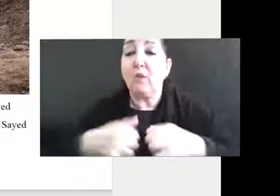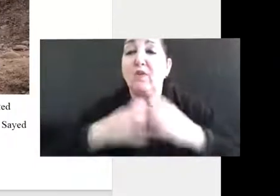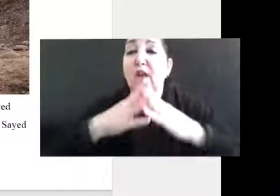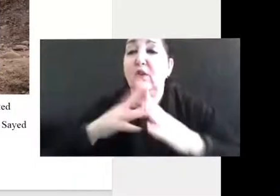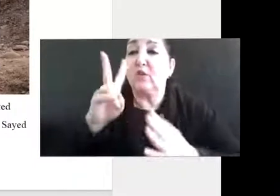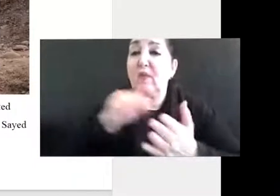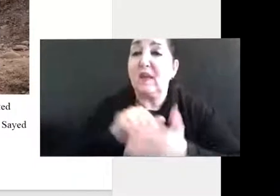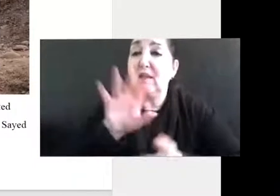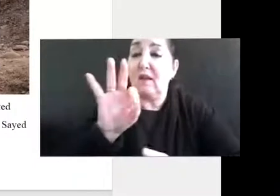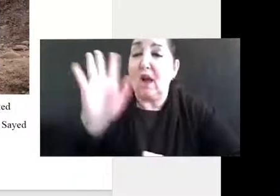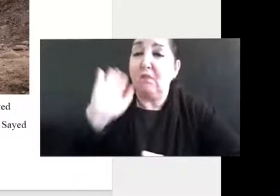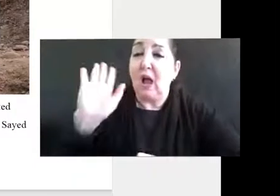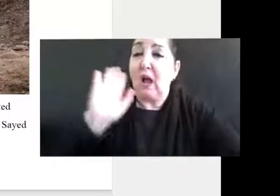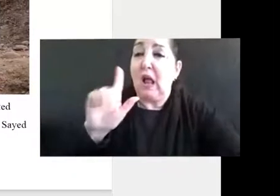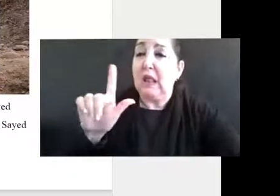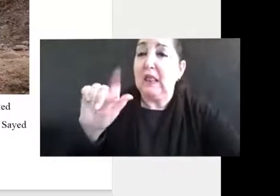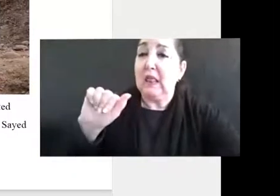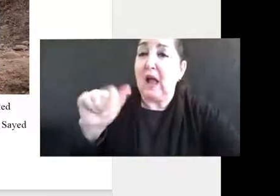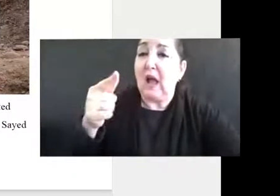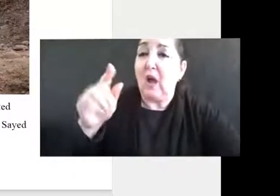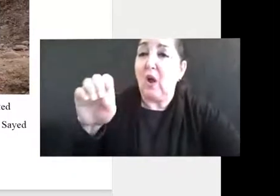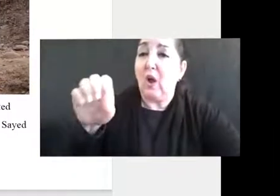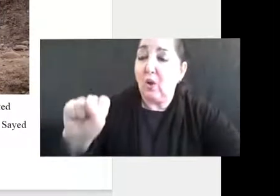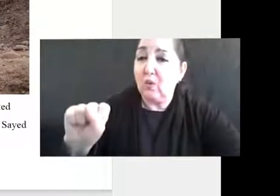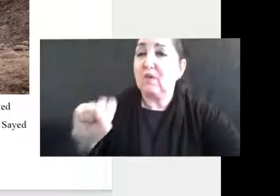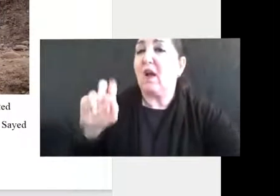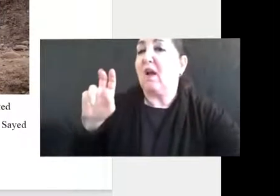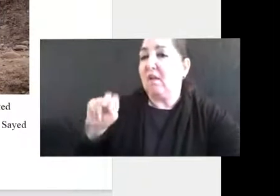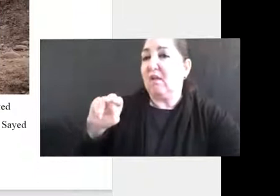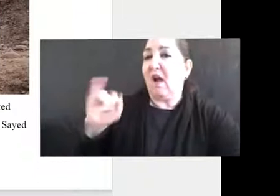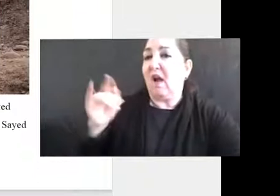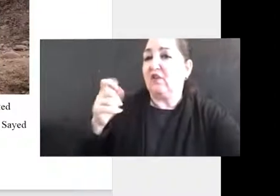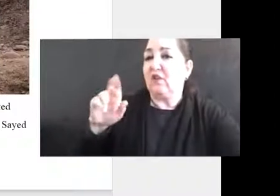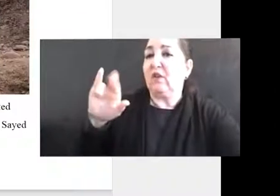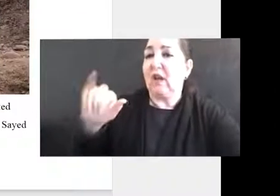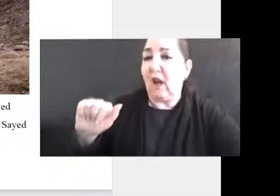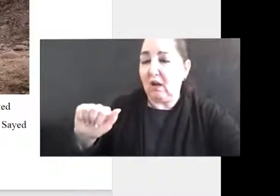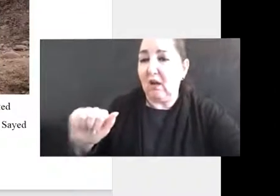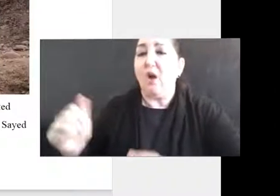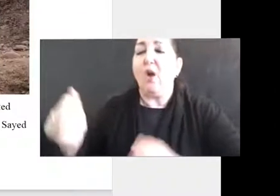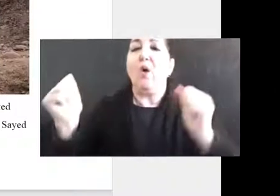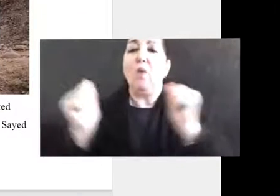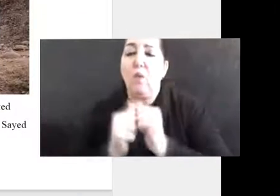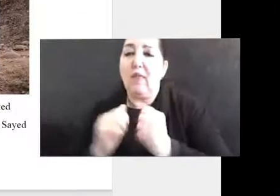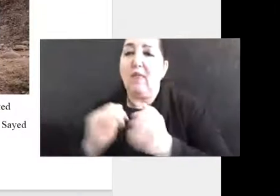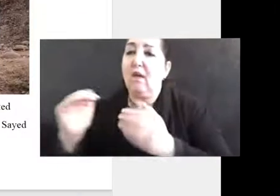2009 in Nigeria, in Lagos. I came, you know, together with colleagues, photographers